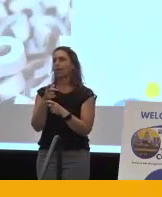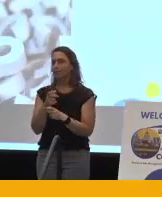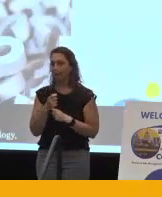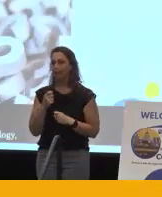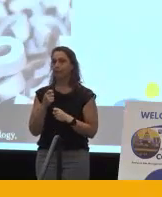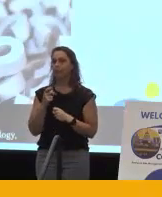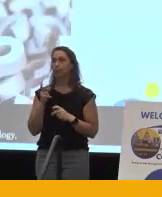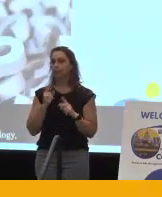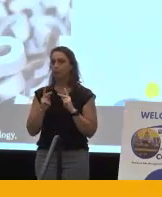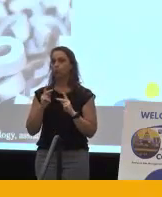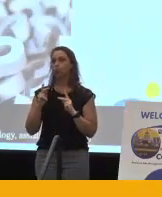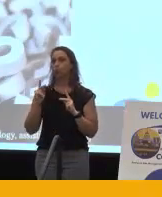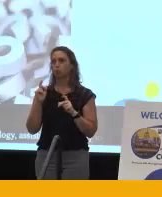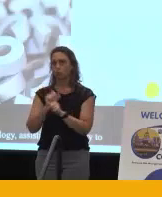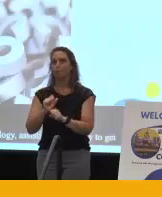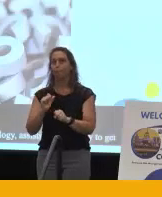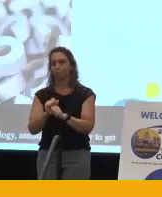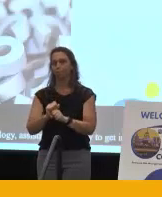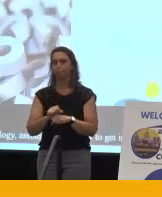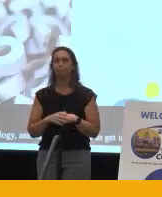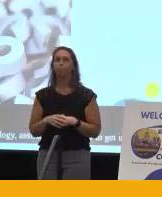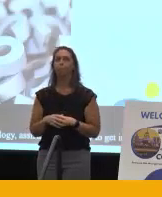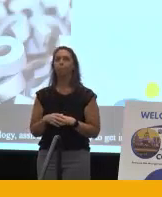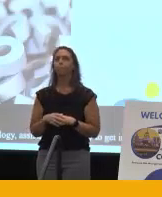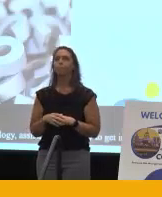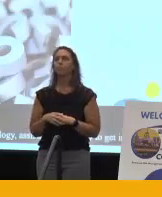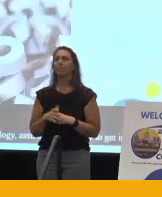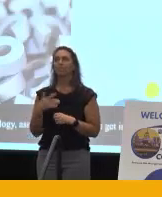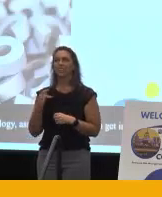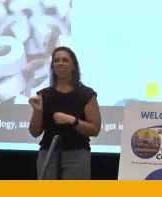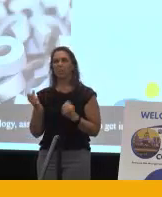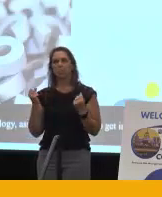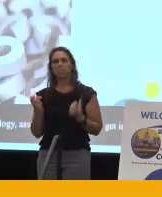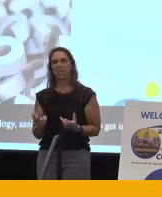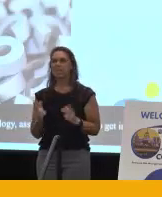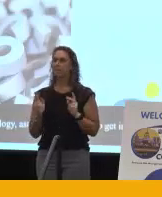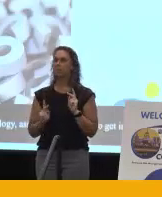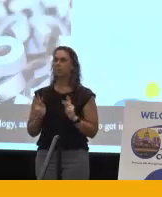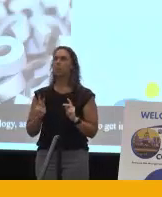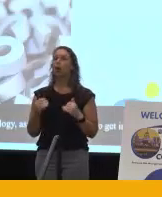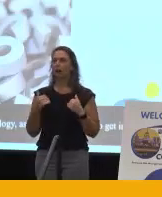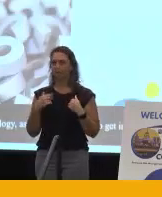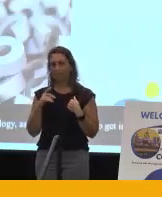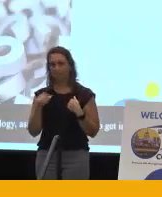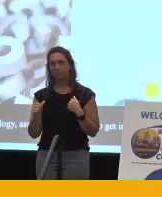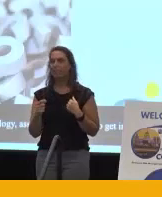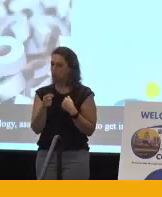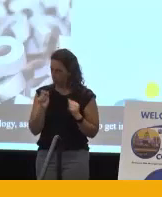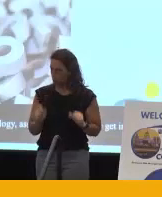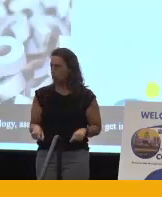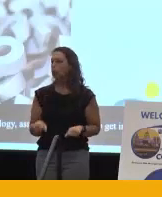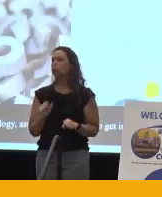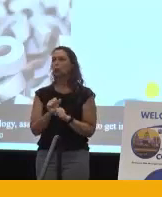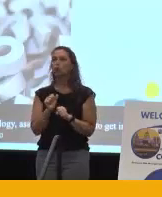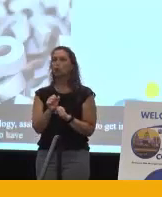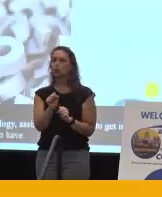with disabilities employed. I believe that there are a lot of individuals who have a disability that could be